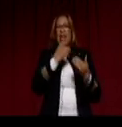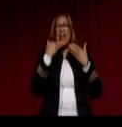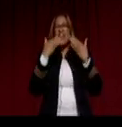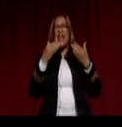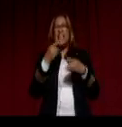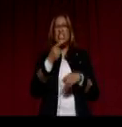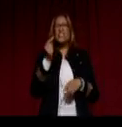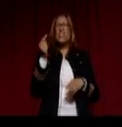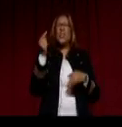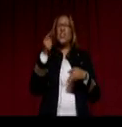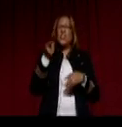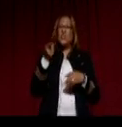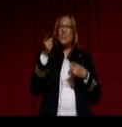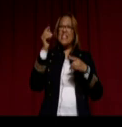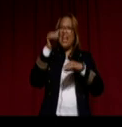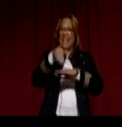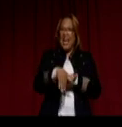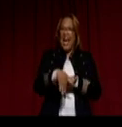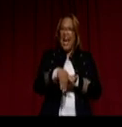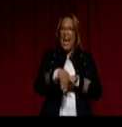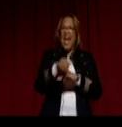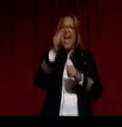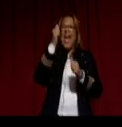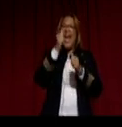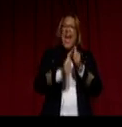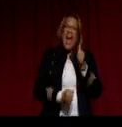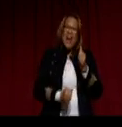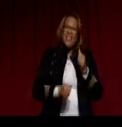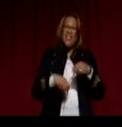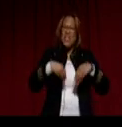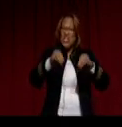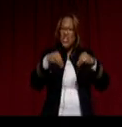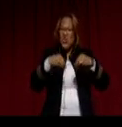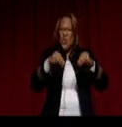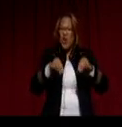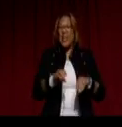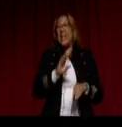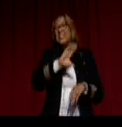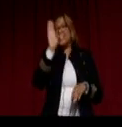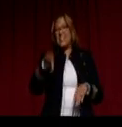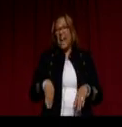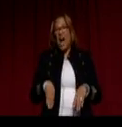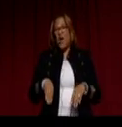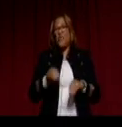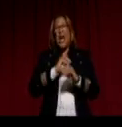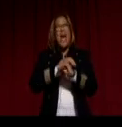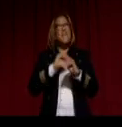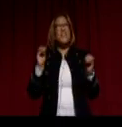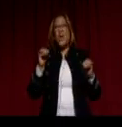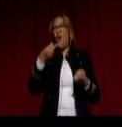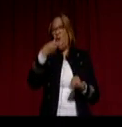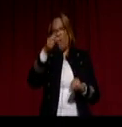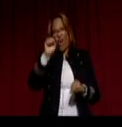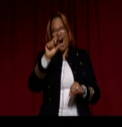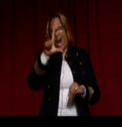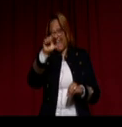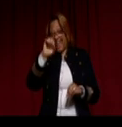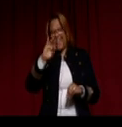every store in Chicago will sell out of garlic in the morning. Thanks so much for being with